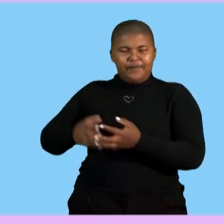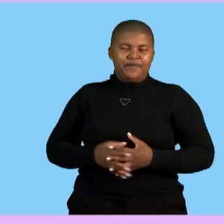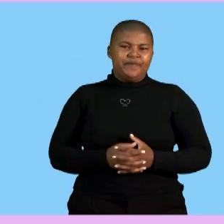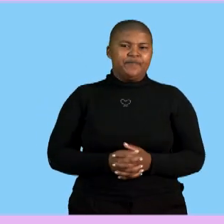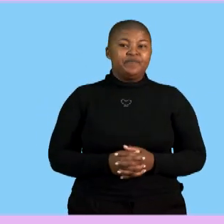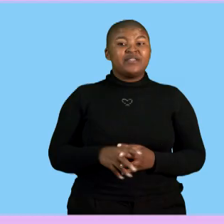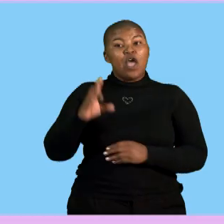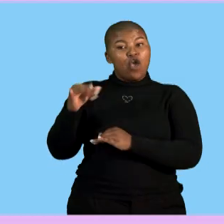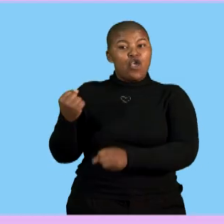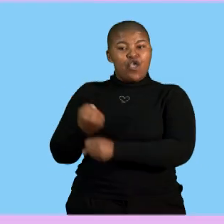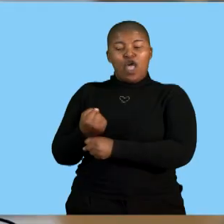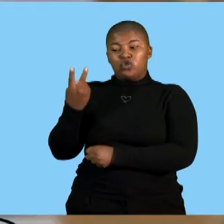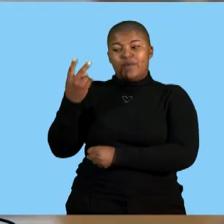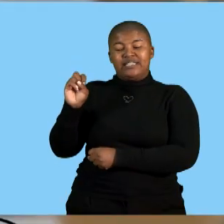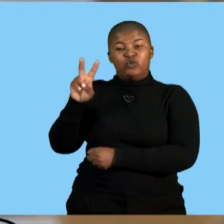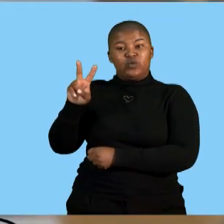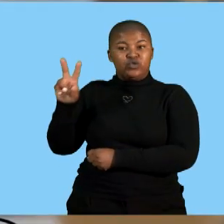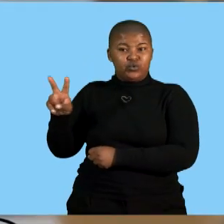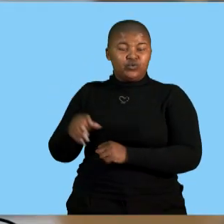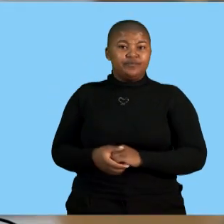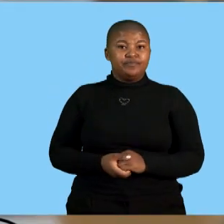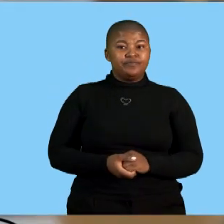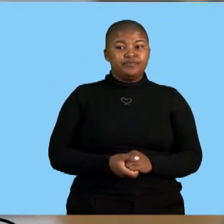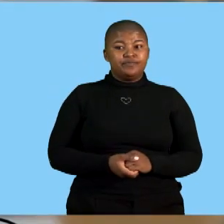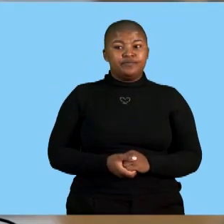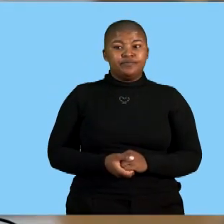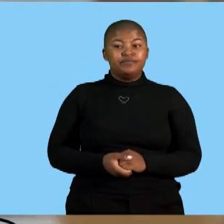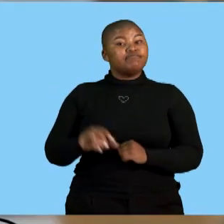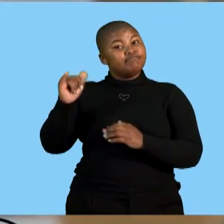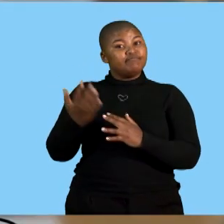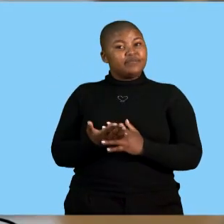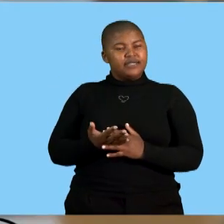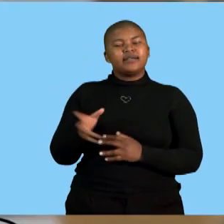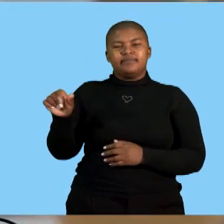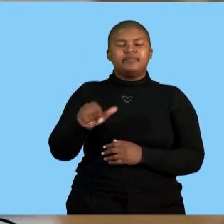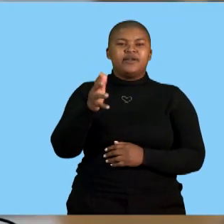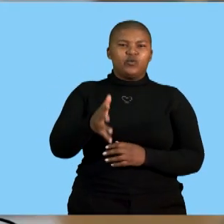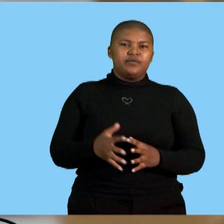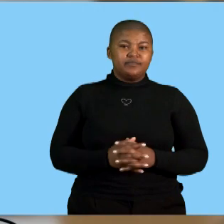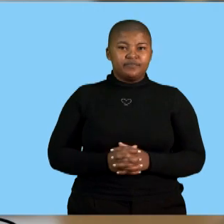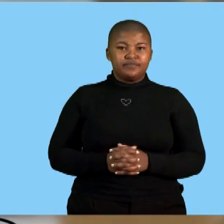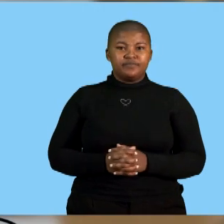January 2022. Let's quickly take a break. I'll see you just now.